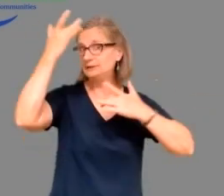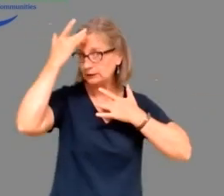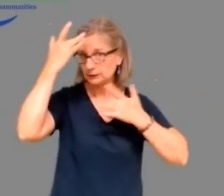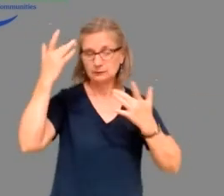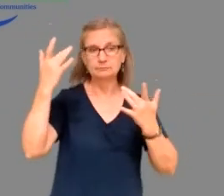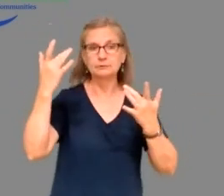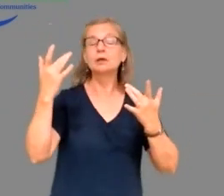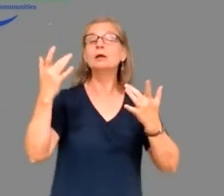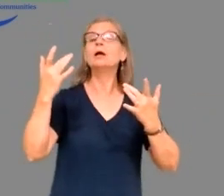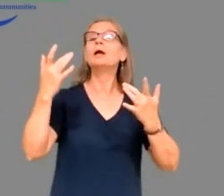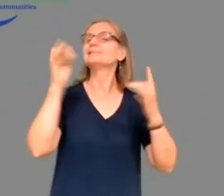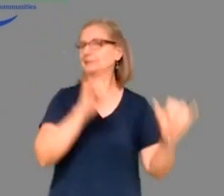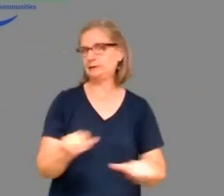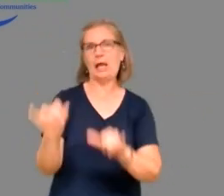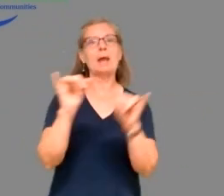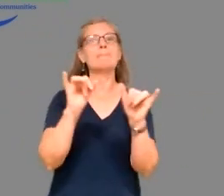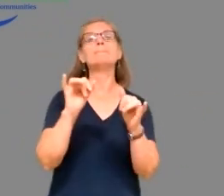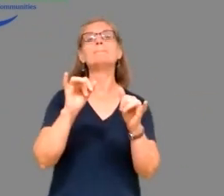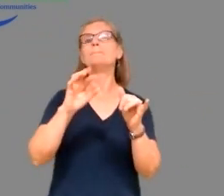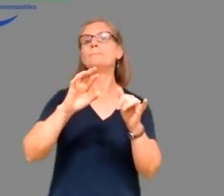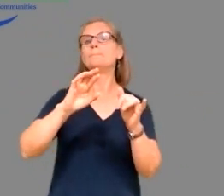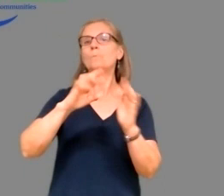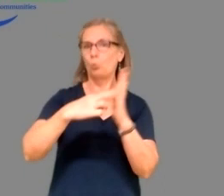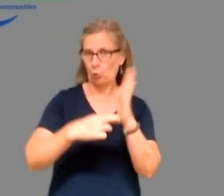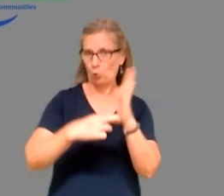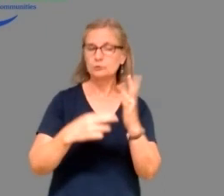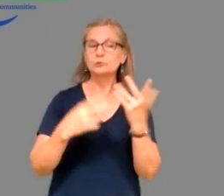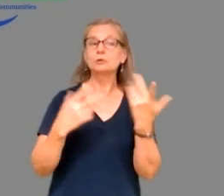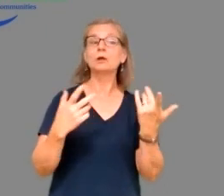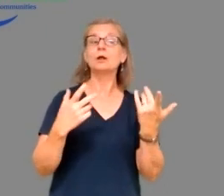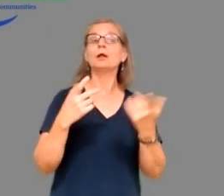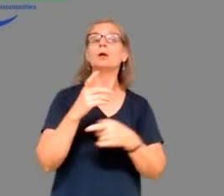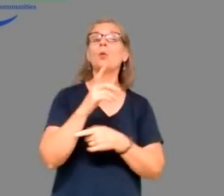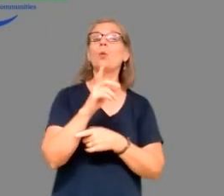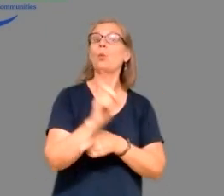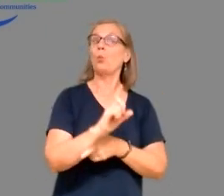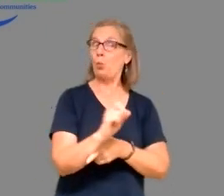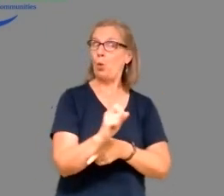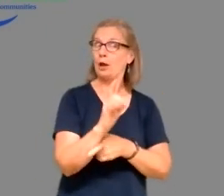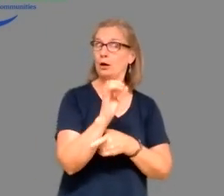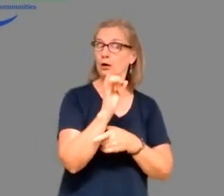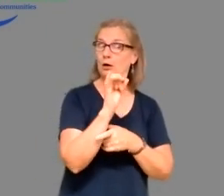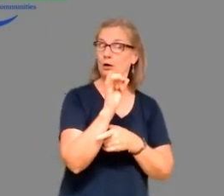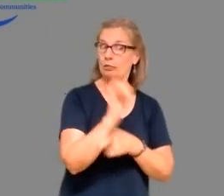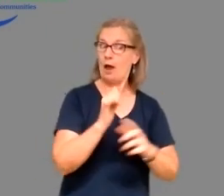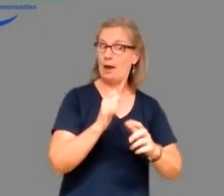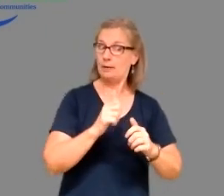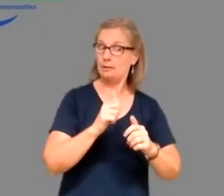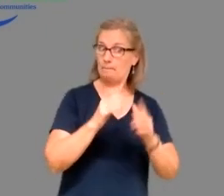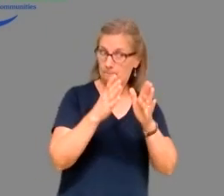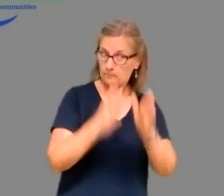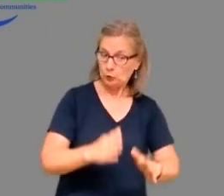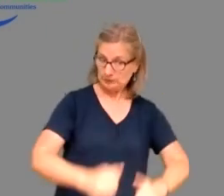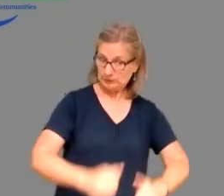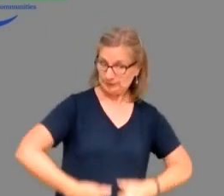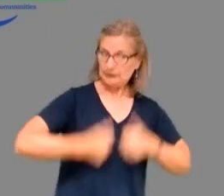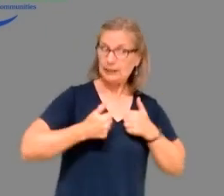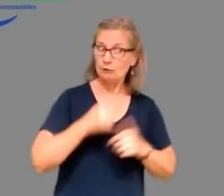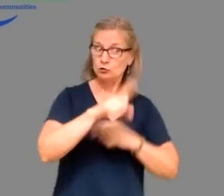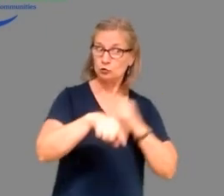And that is going to be that the case belongs to the county of residence where the person lived when they were sick.